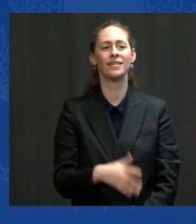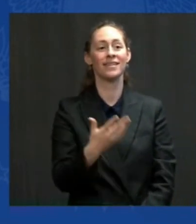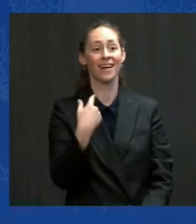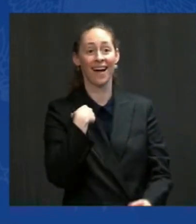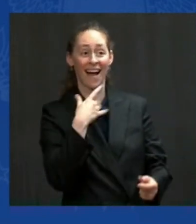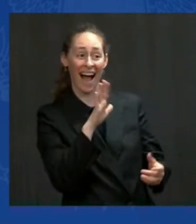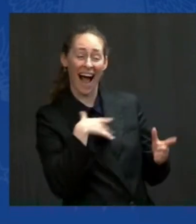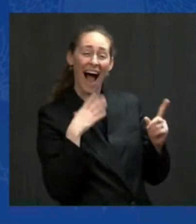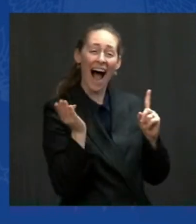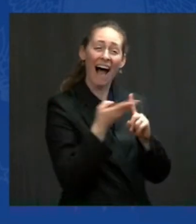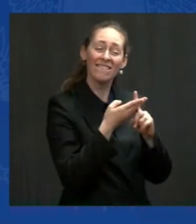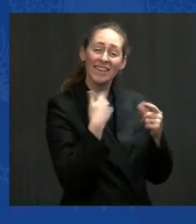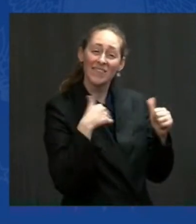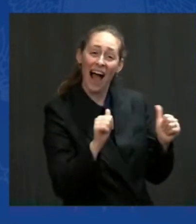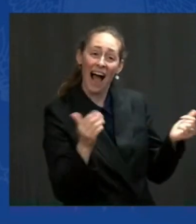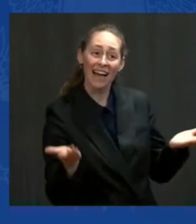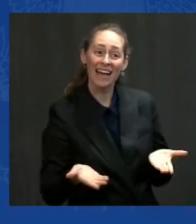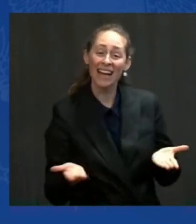could try.